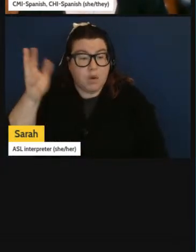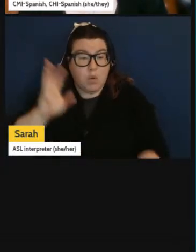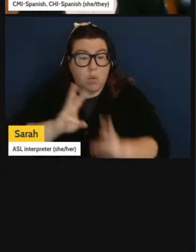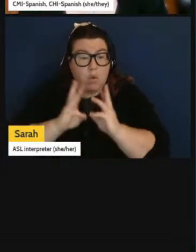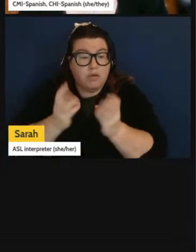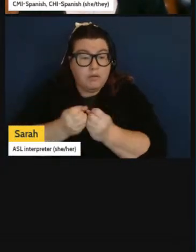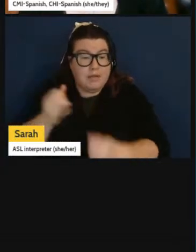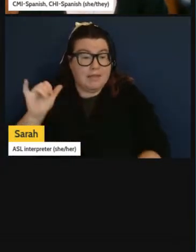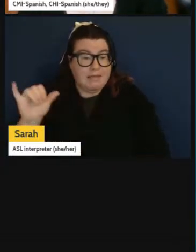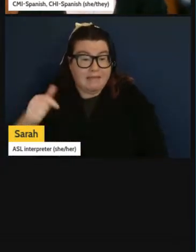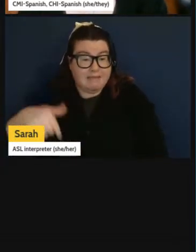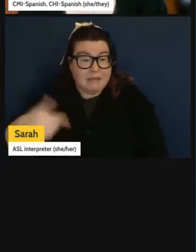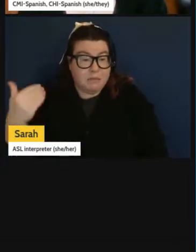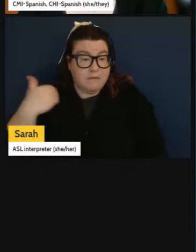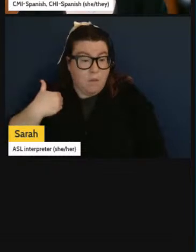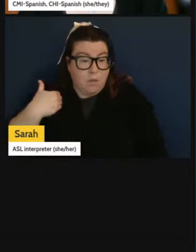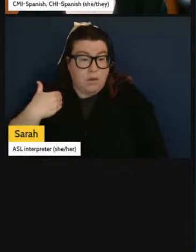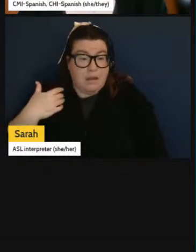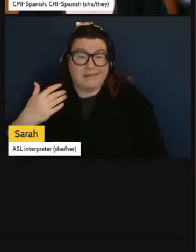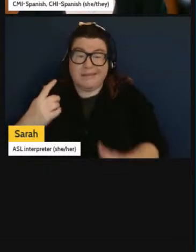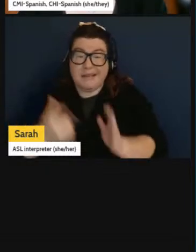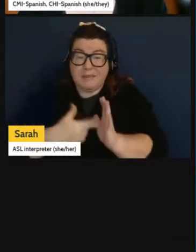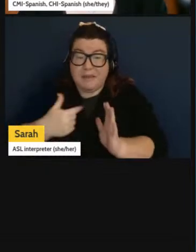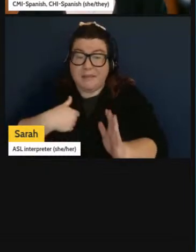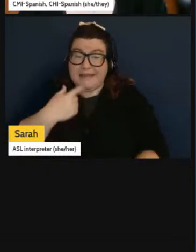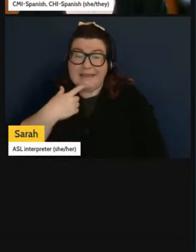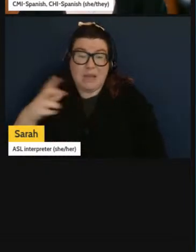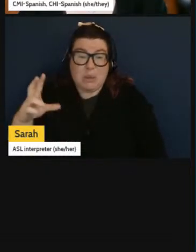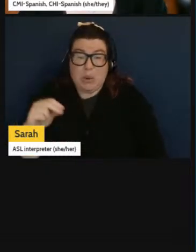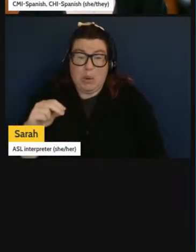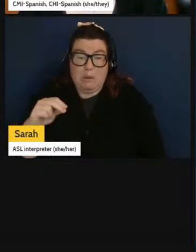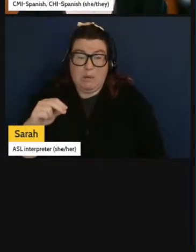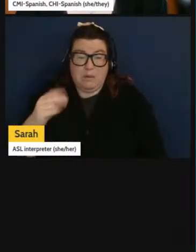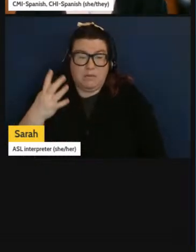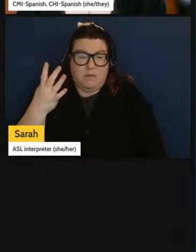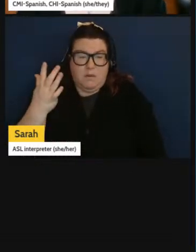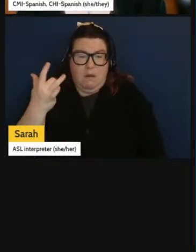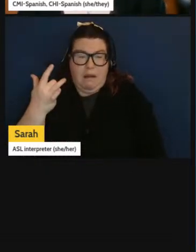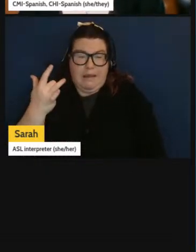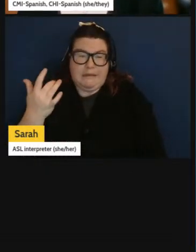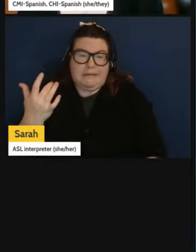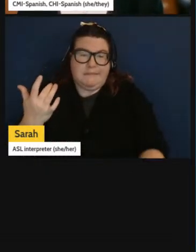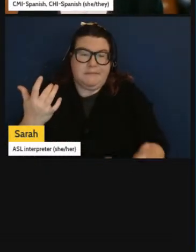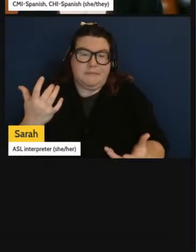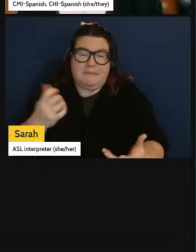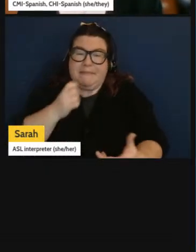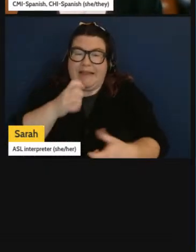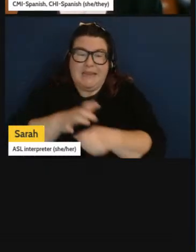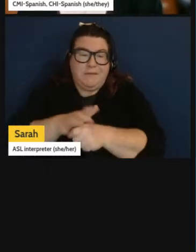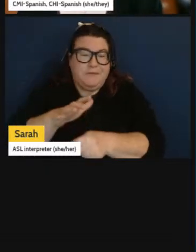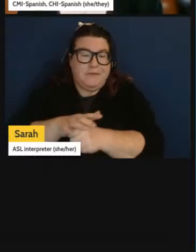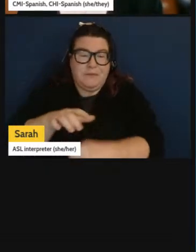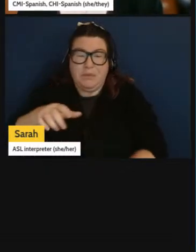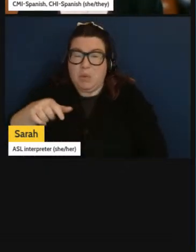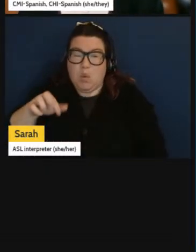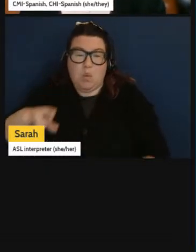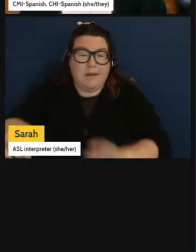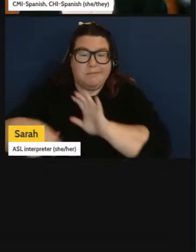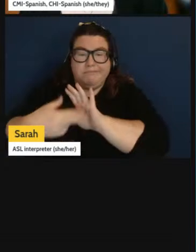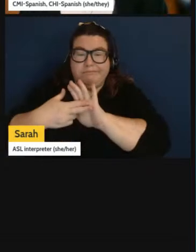these before. And there have been times where I've said no because I'm like, you know what? I'm not queer enough.